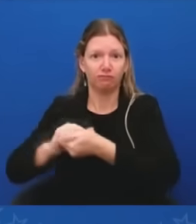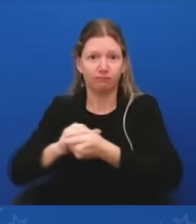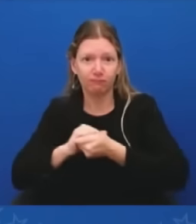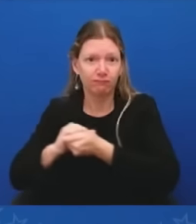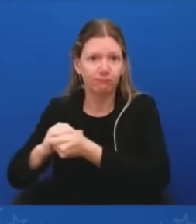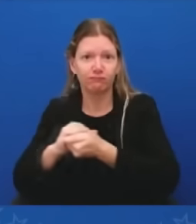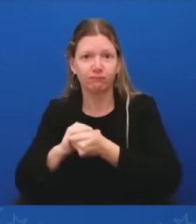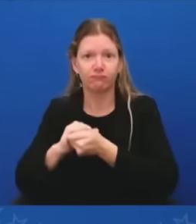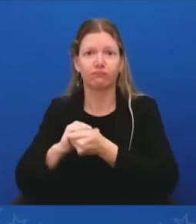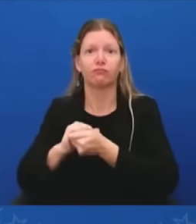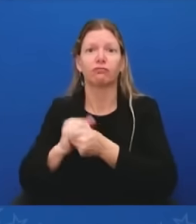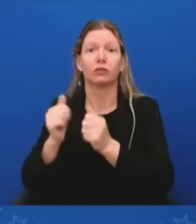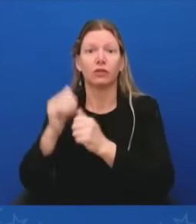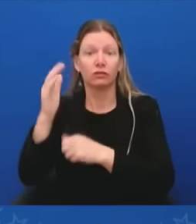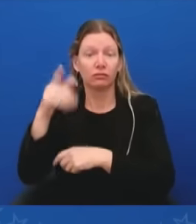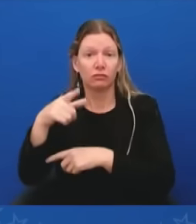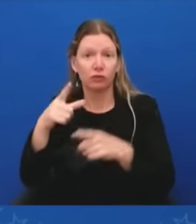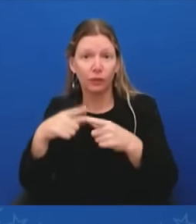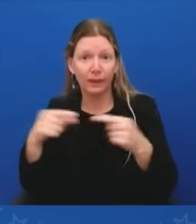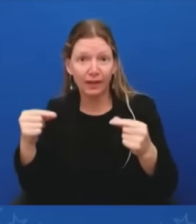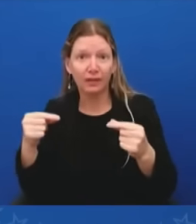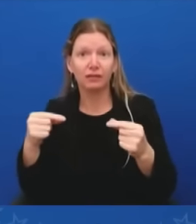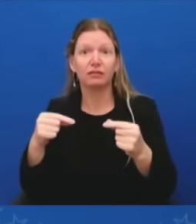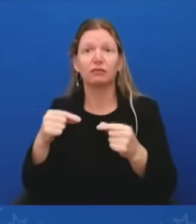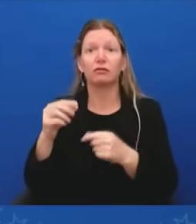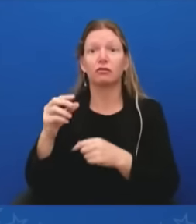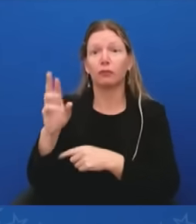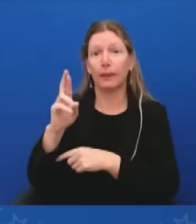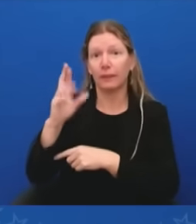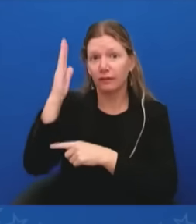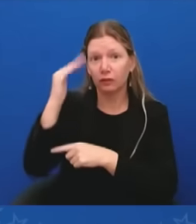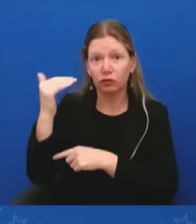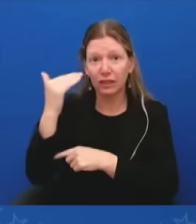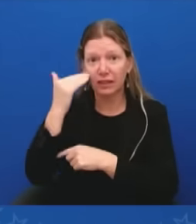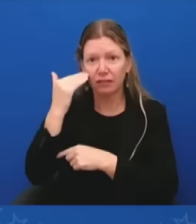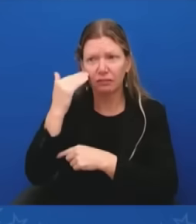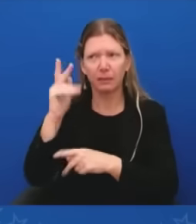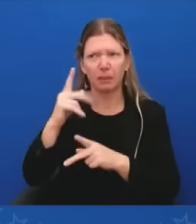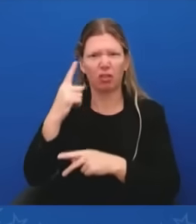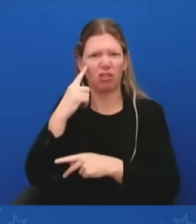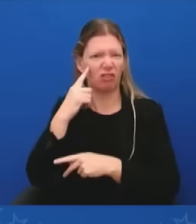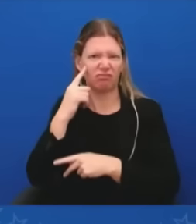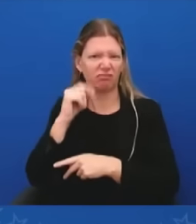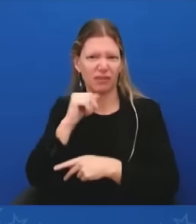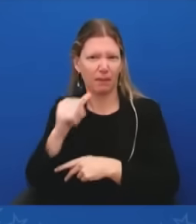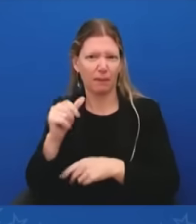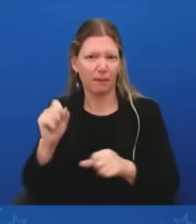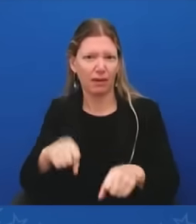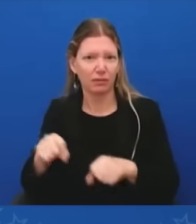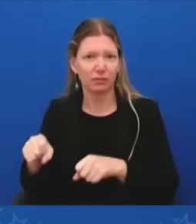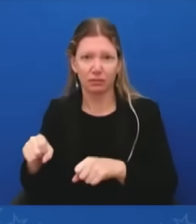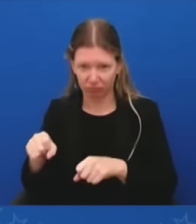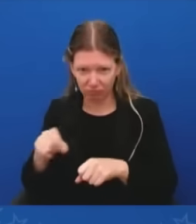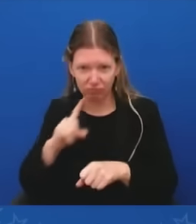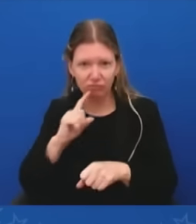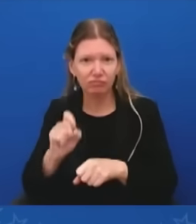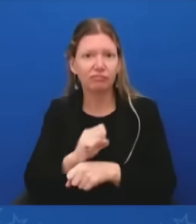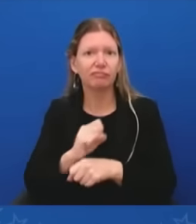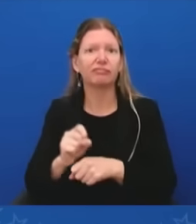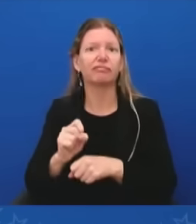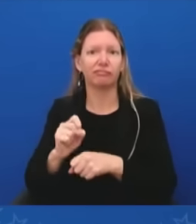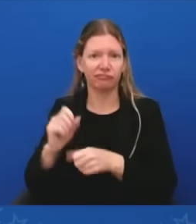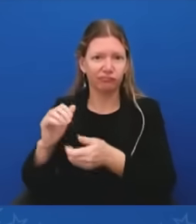possible. Two of our allies cooperating on strategic defense thanks to our leadership.We've begun the new